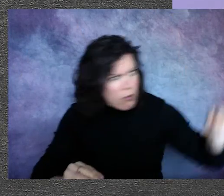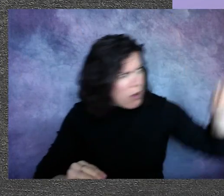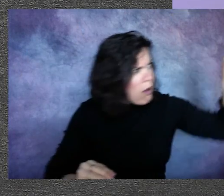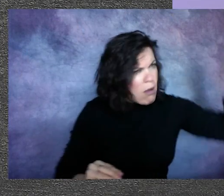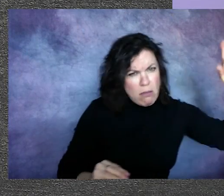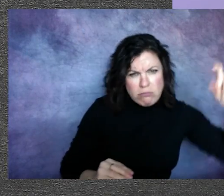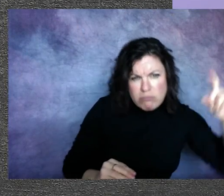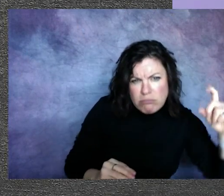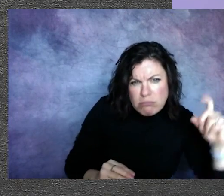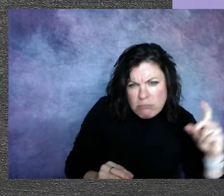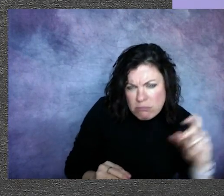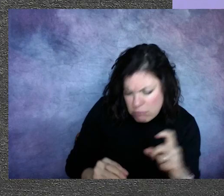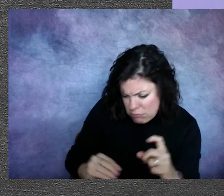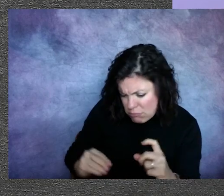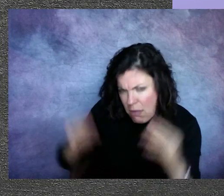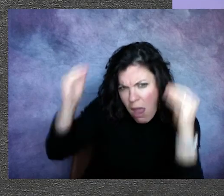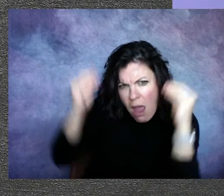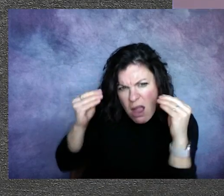hat.